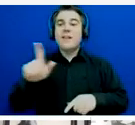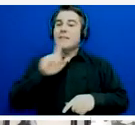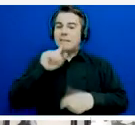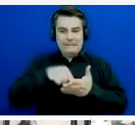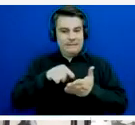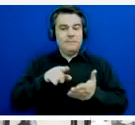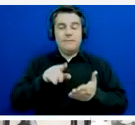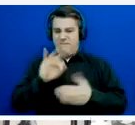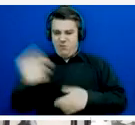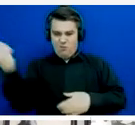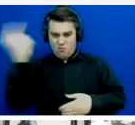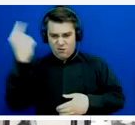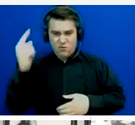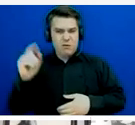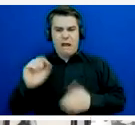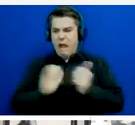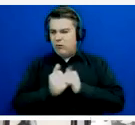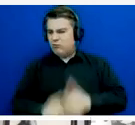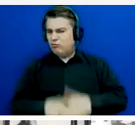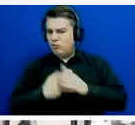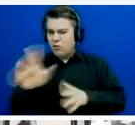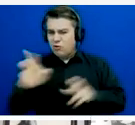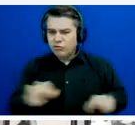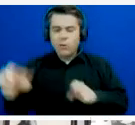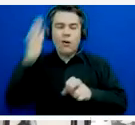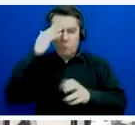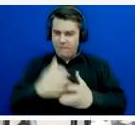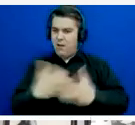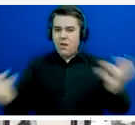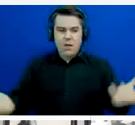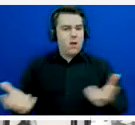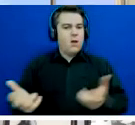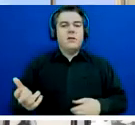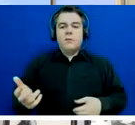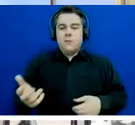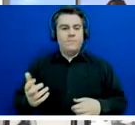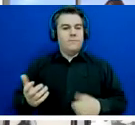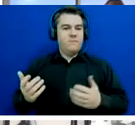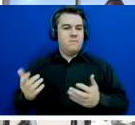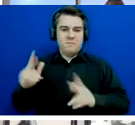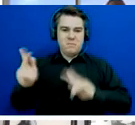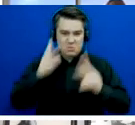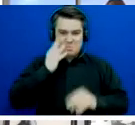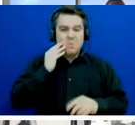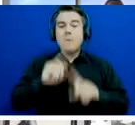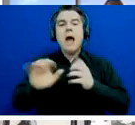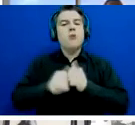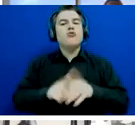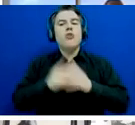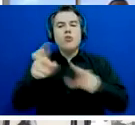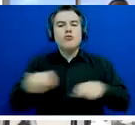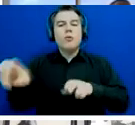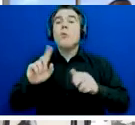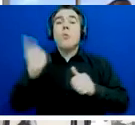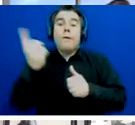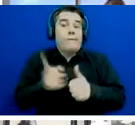if you're wondering kind of how to get started on your journey, I know we have a lot of brand new folks on the call, but how to get started on your journey, what are the first steps to take? Or